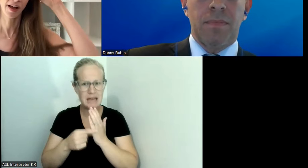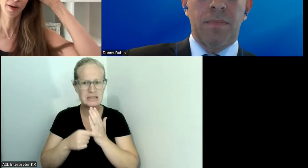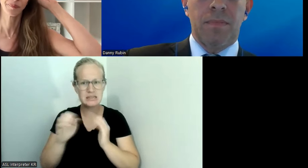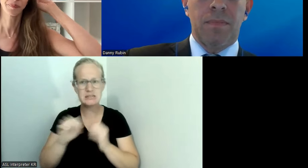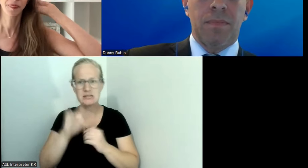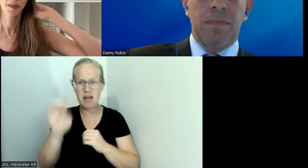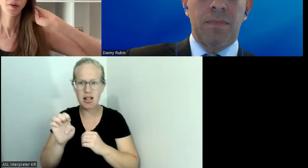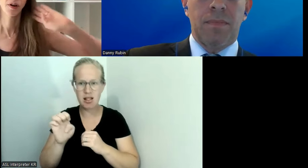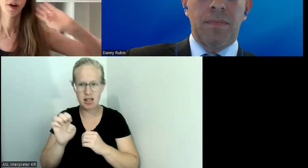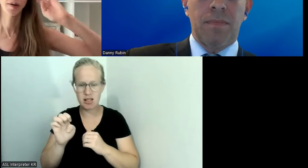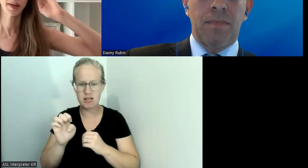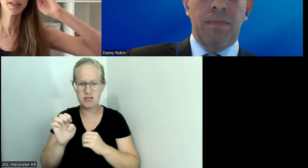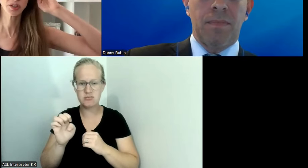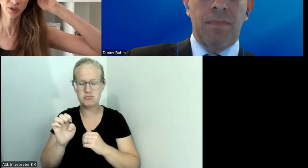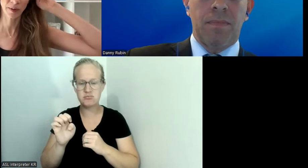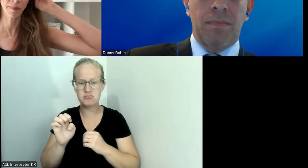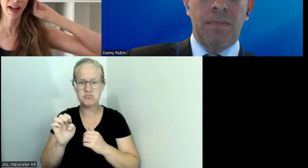um,